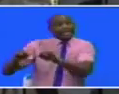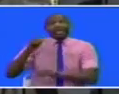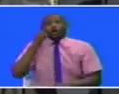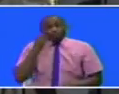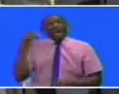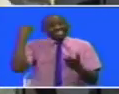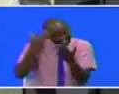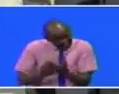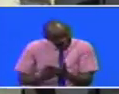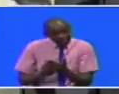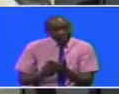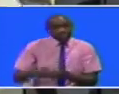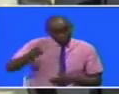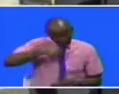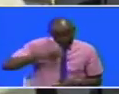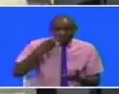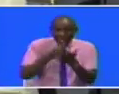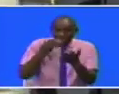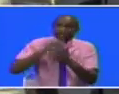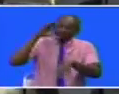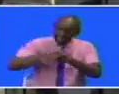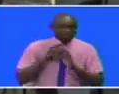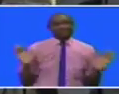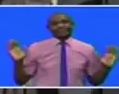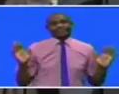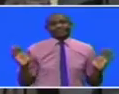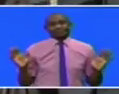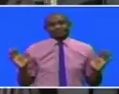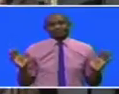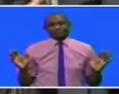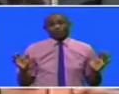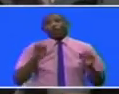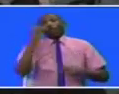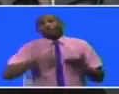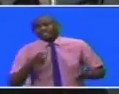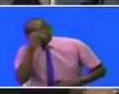mpaka hii pesa tupate, ama namna gani?